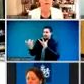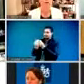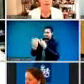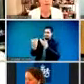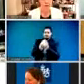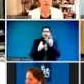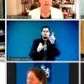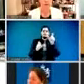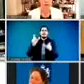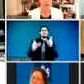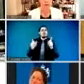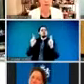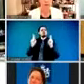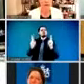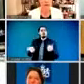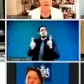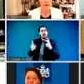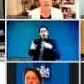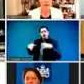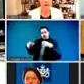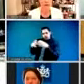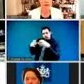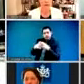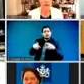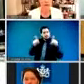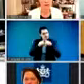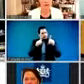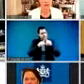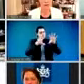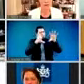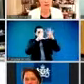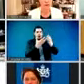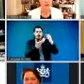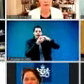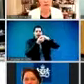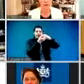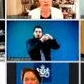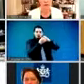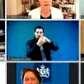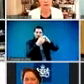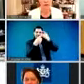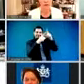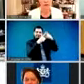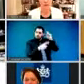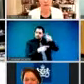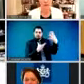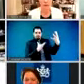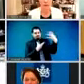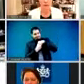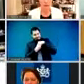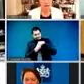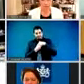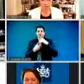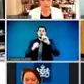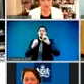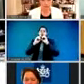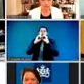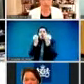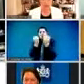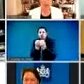organizations, Anita's, for example, and Committee to Protect Journalists, like sort of broad-based safety organizations. Some are